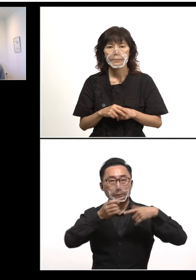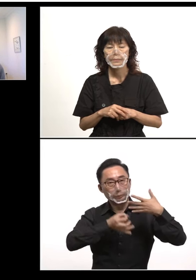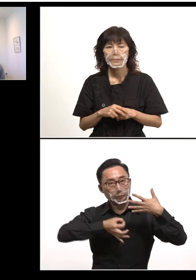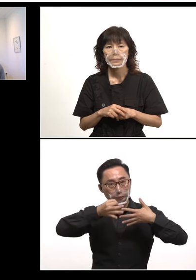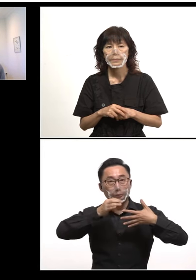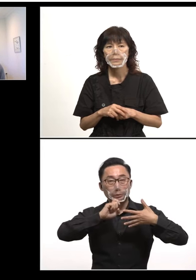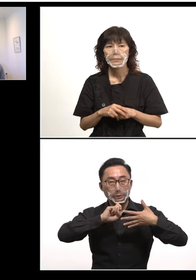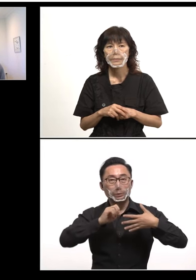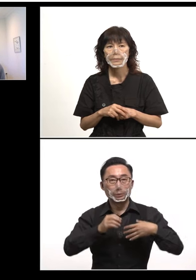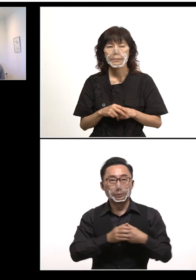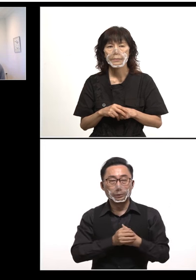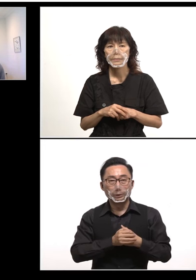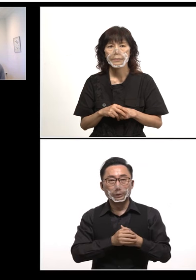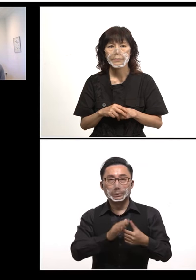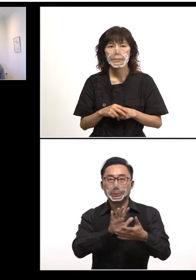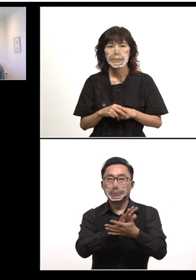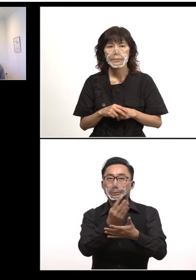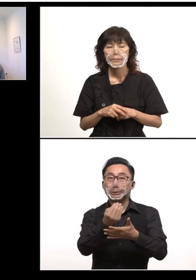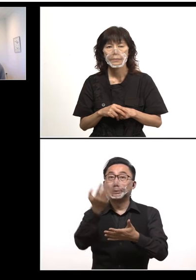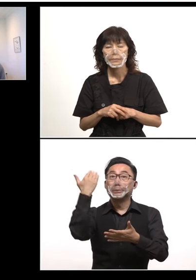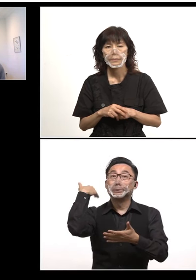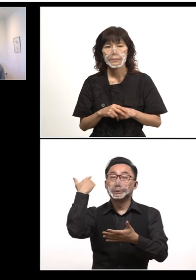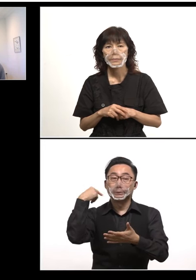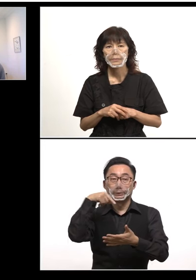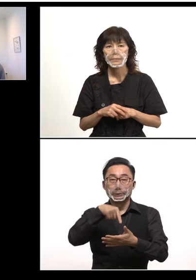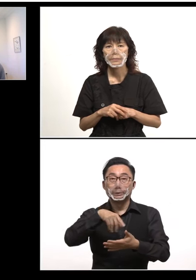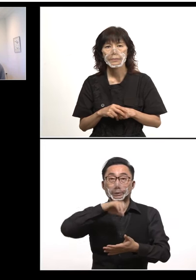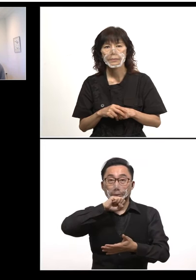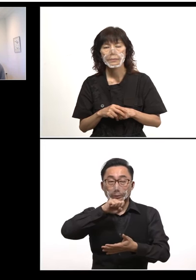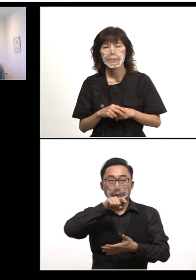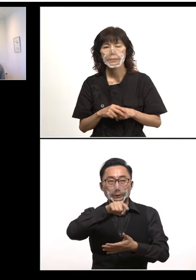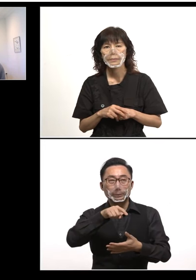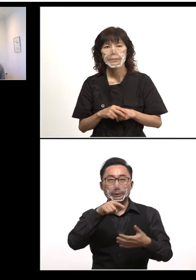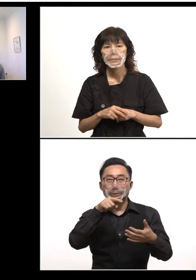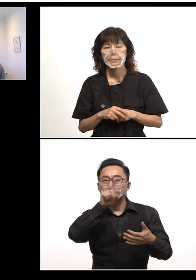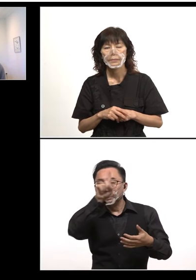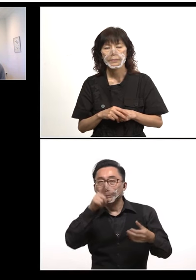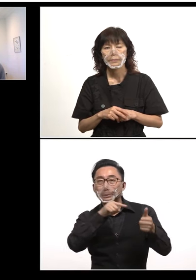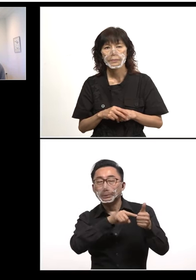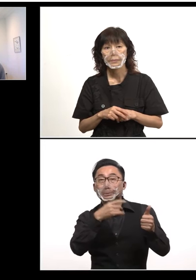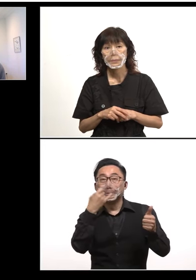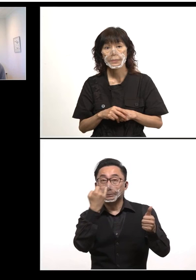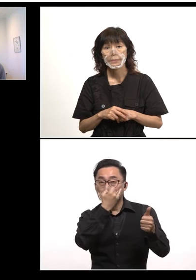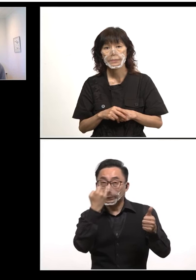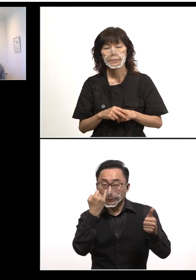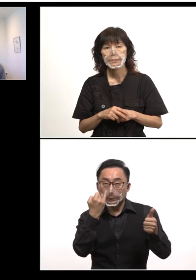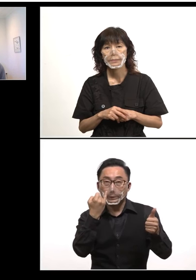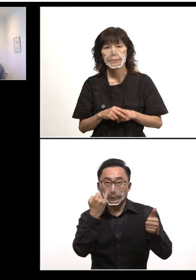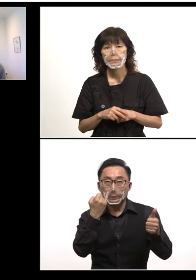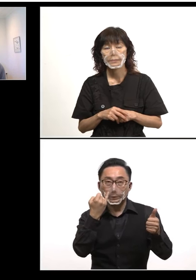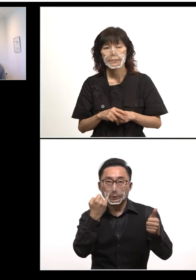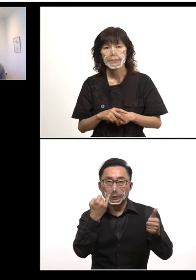40 years ago in Taiwan, a blind person basically was almost, all of them became